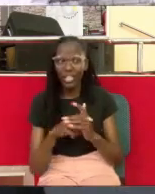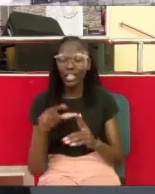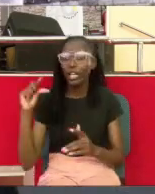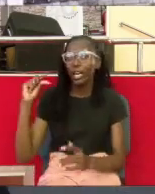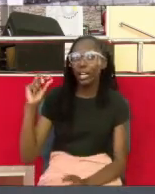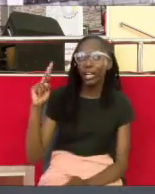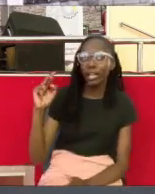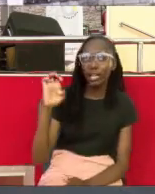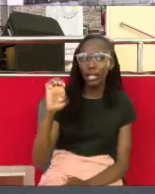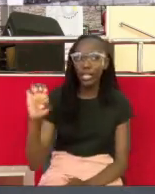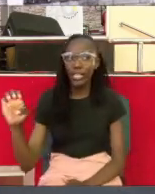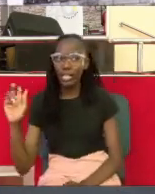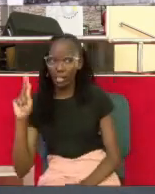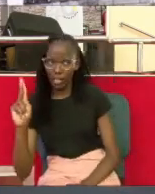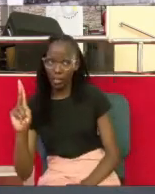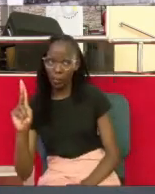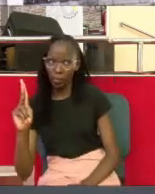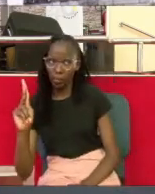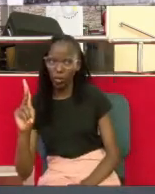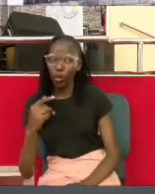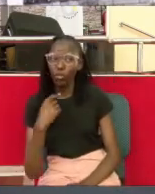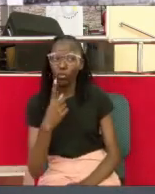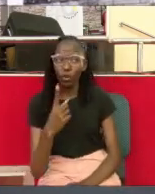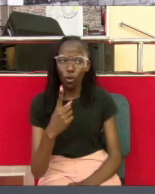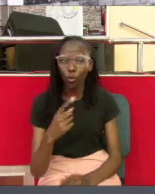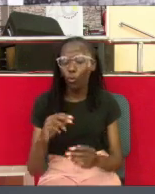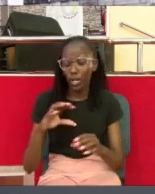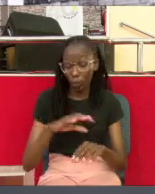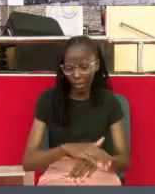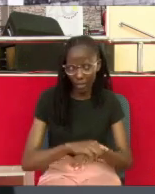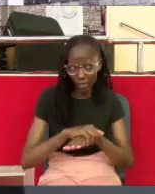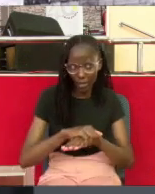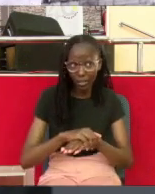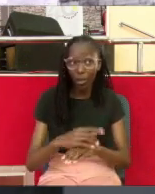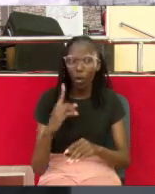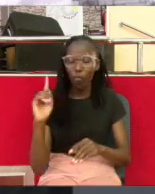And therefore we pick the word that is thanksgiving in Greek.